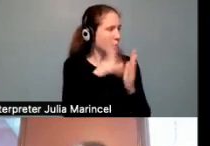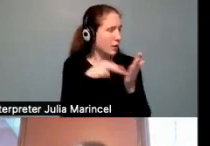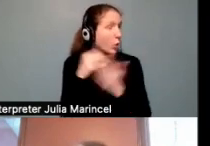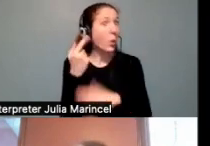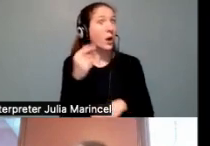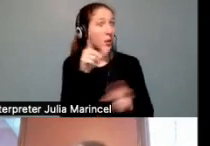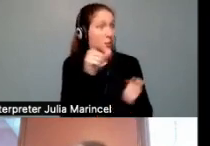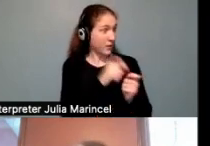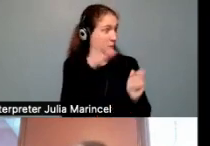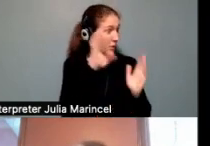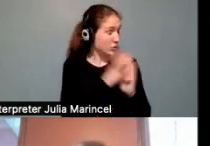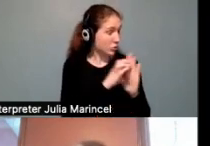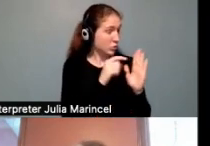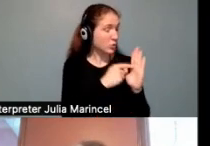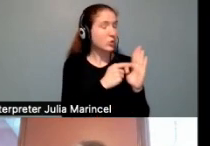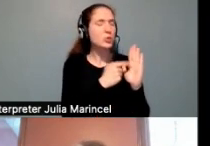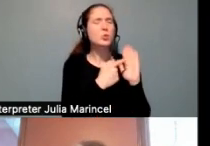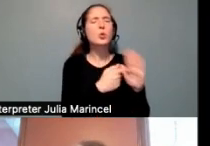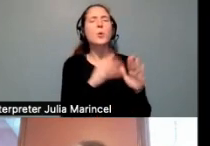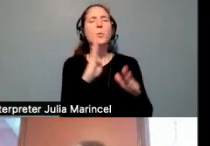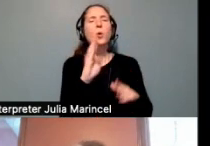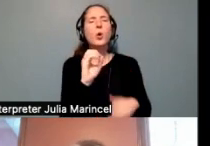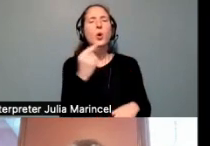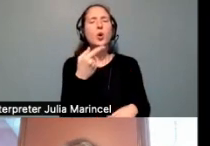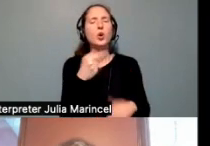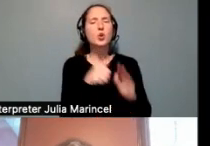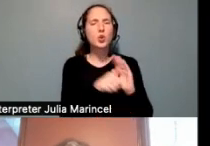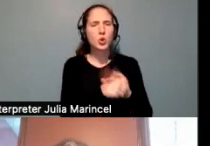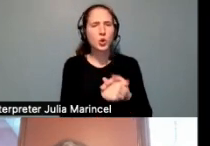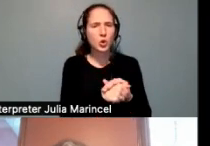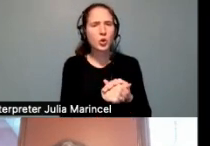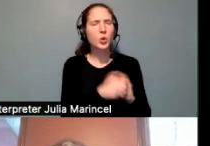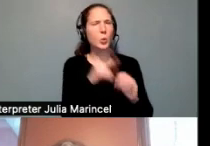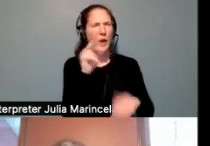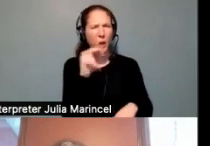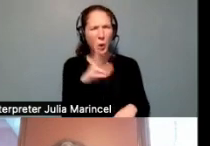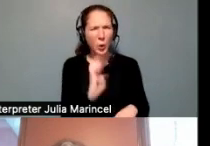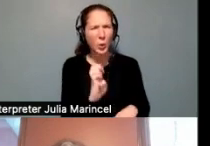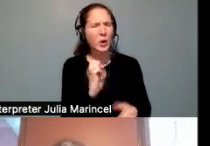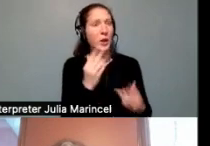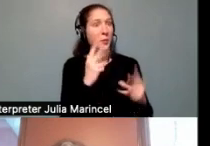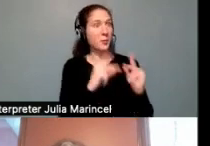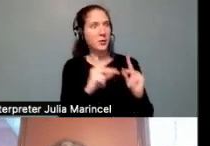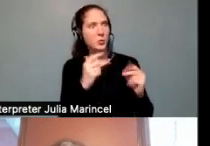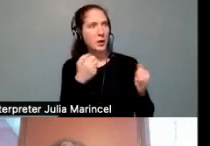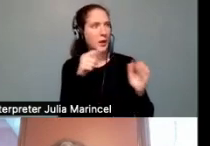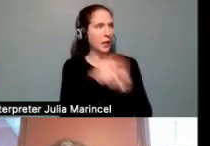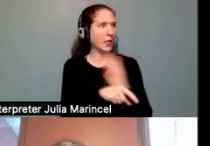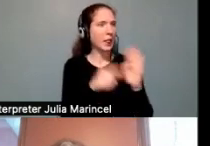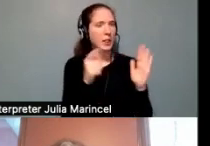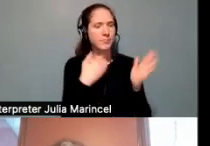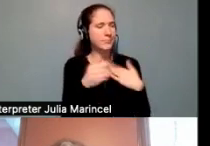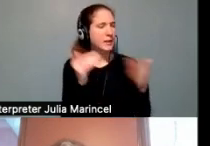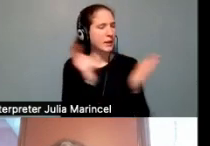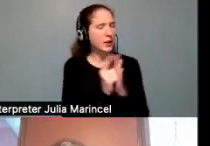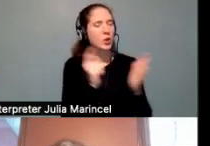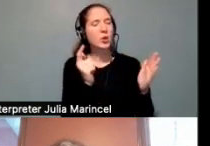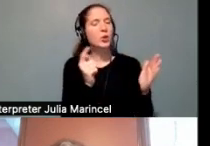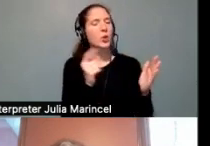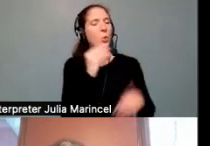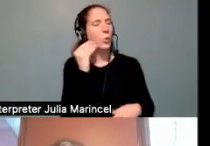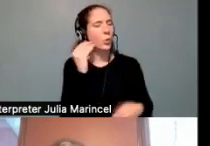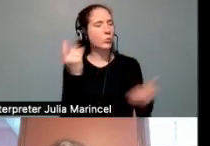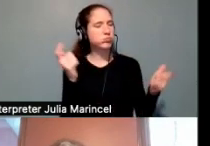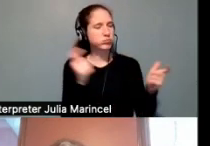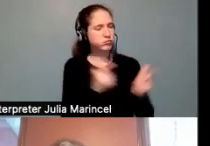America. It's really rare. It's heavily poached, and it also habitat loss is a huge problem for it. But I got to see